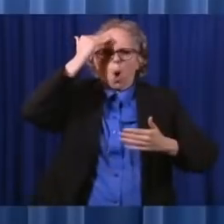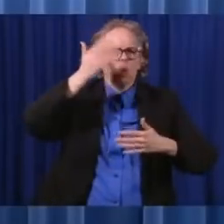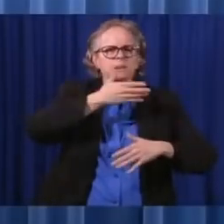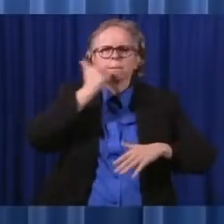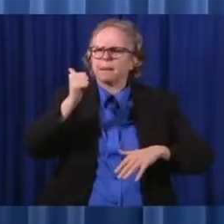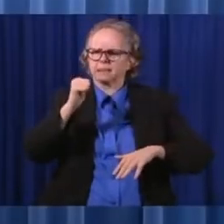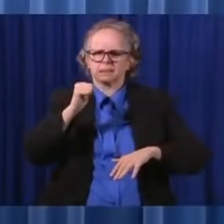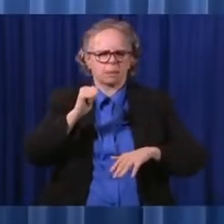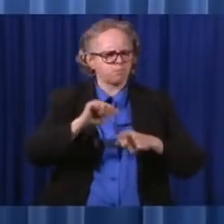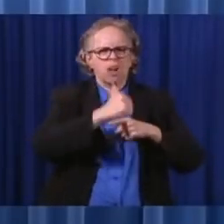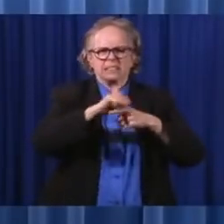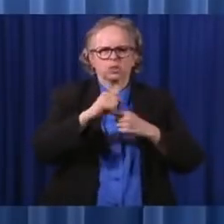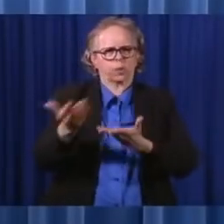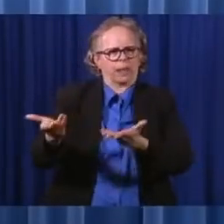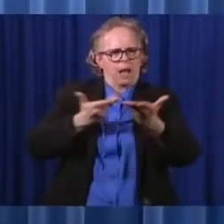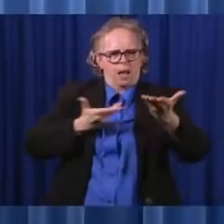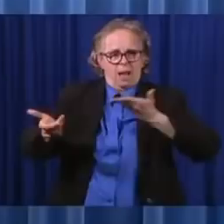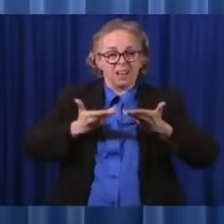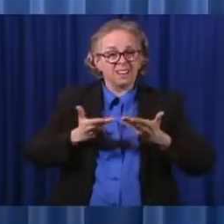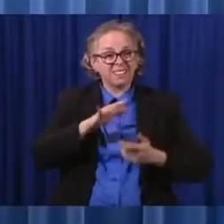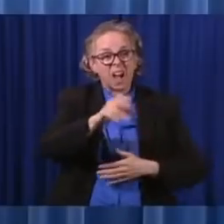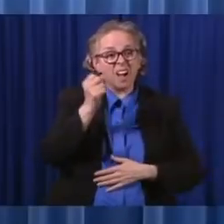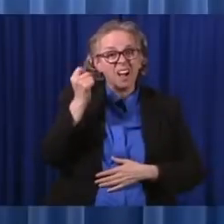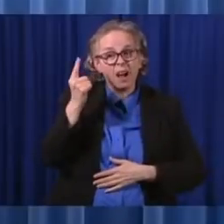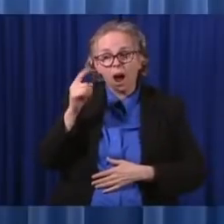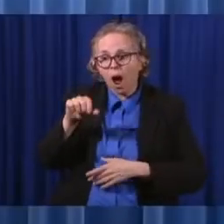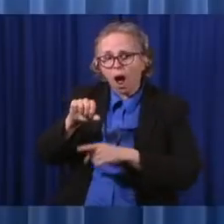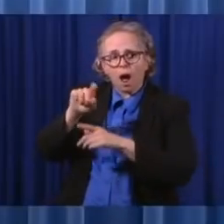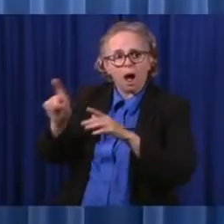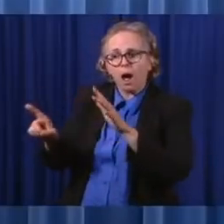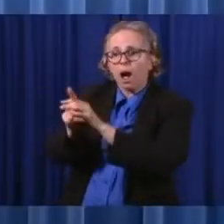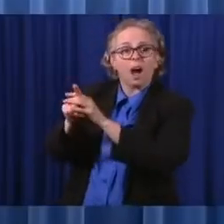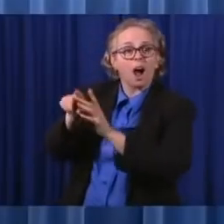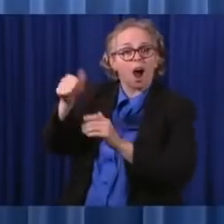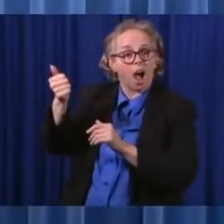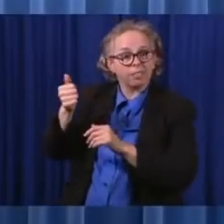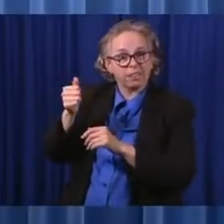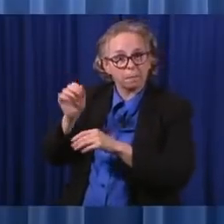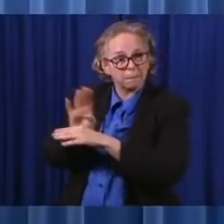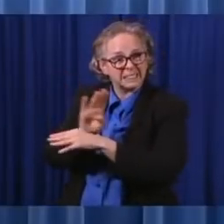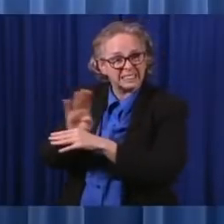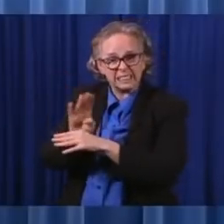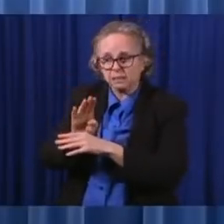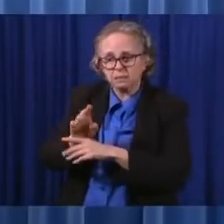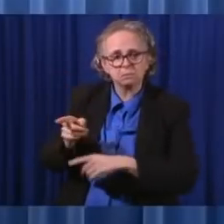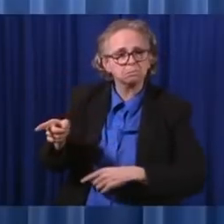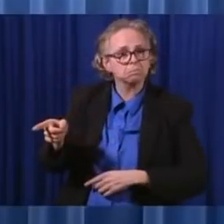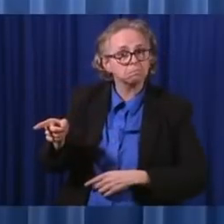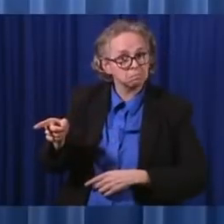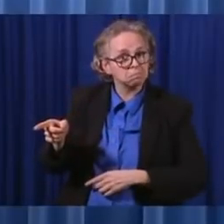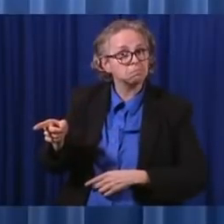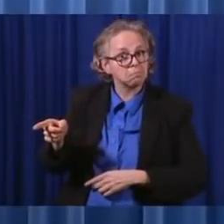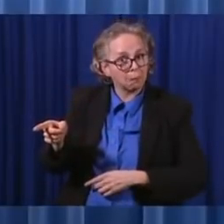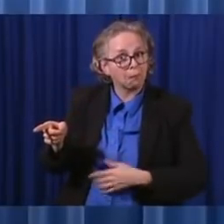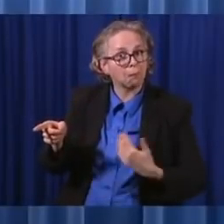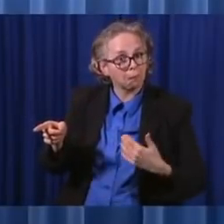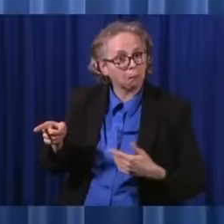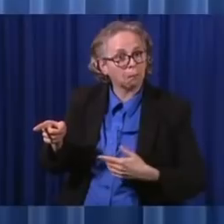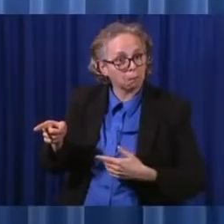other cases, we've also had, though, the businesses themselves that